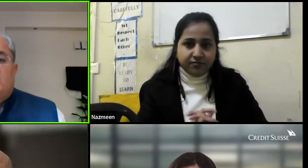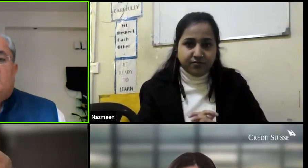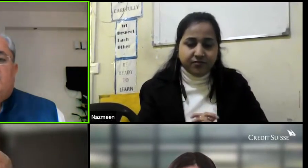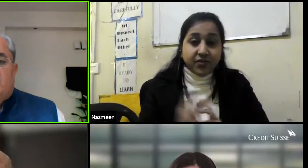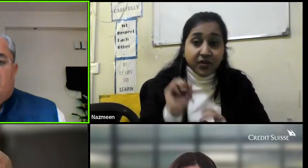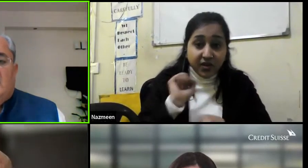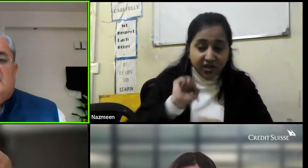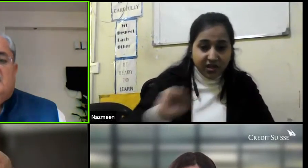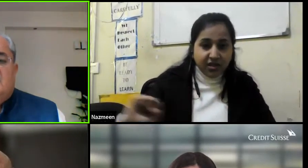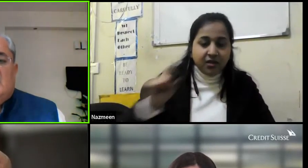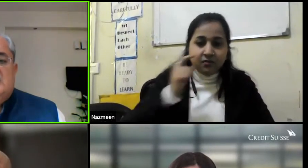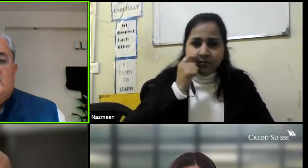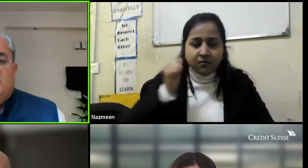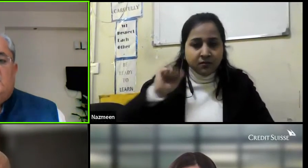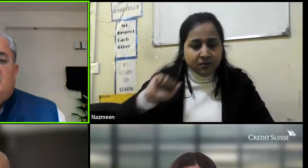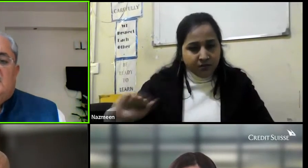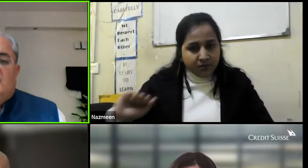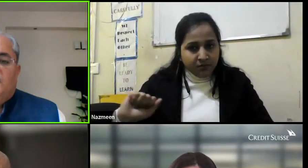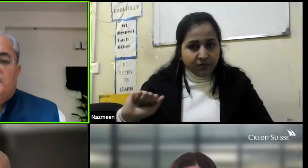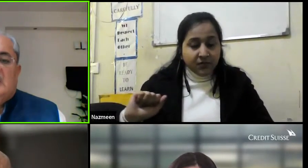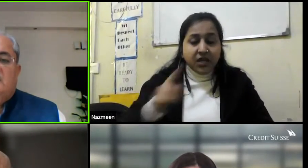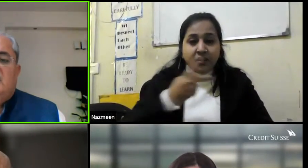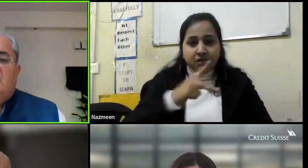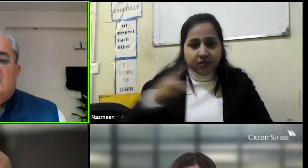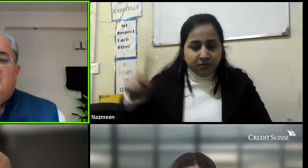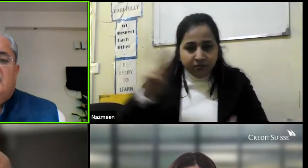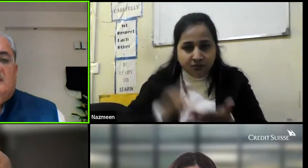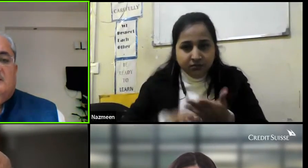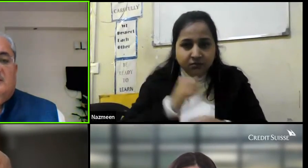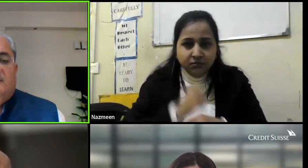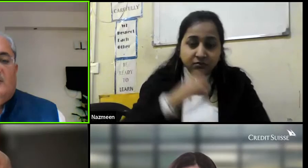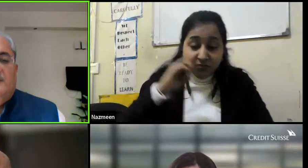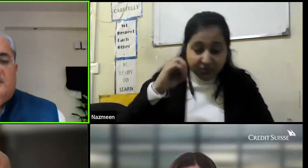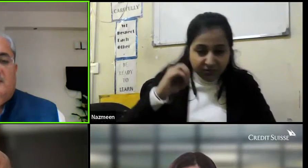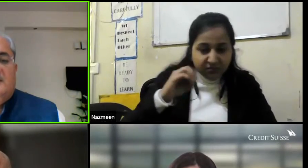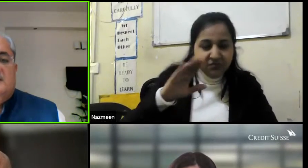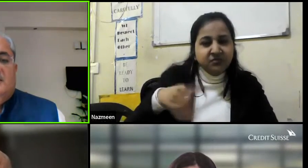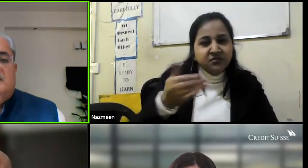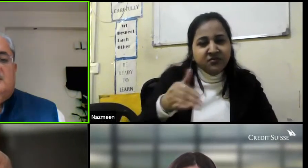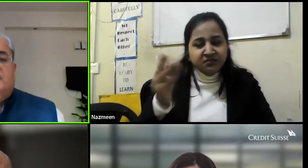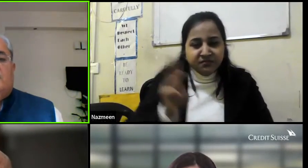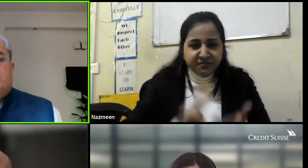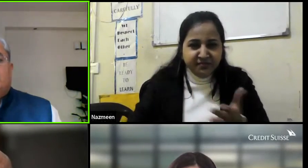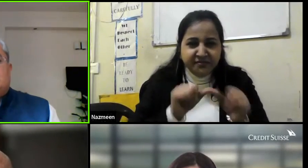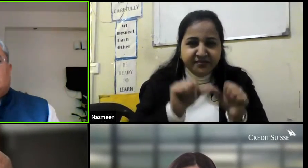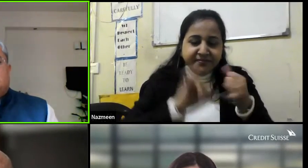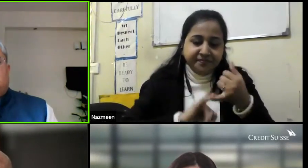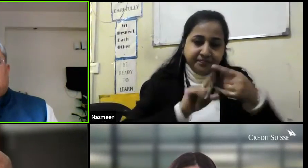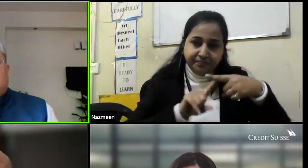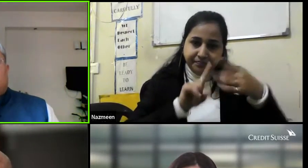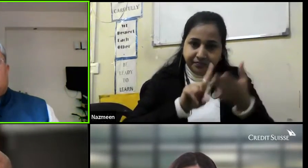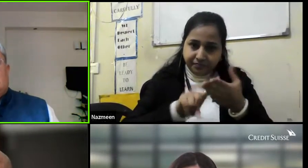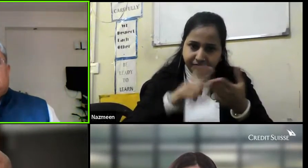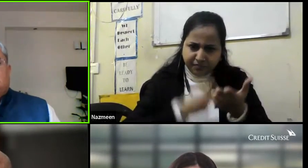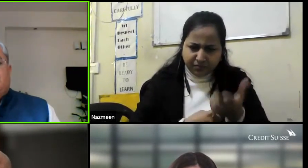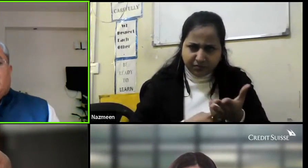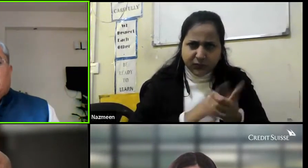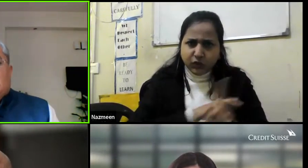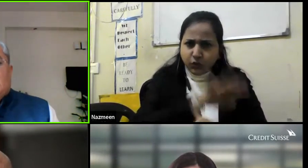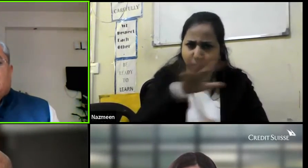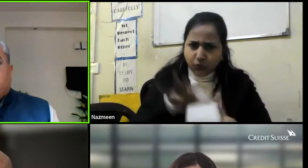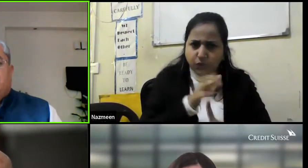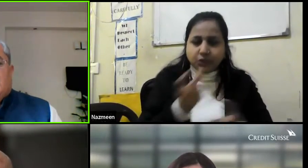advisory board of various NGOs. He has a postgraduate degree from Xavier's Institute of Social Sciences.